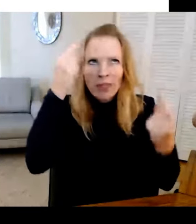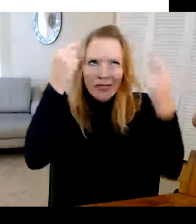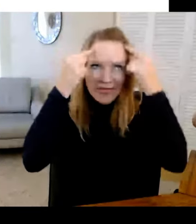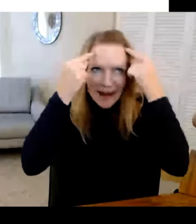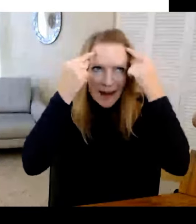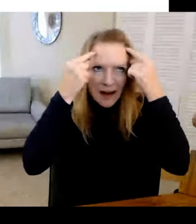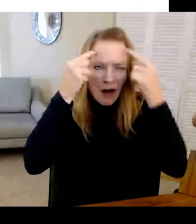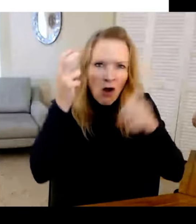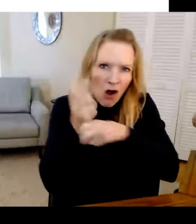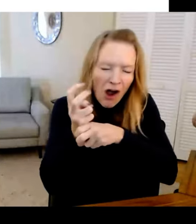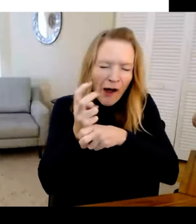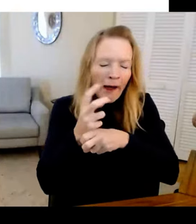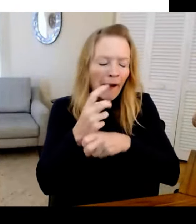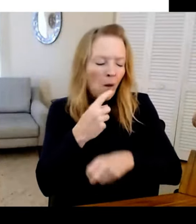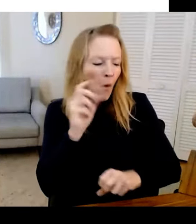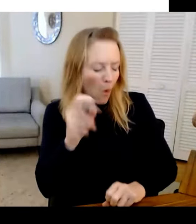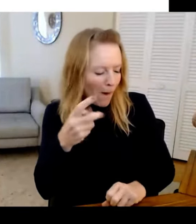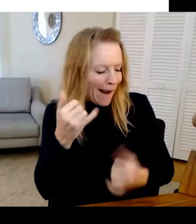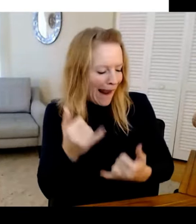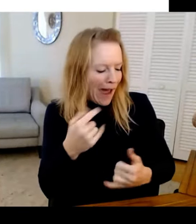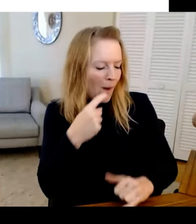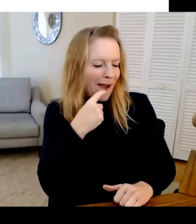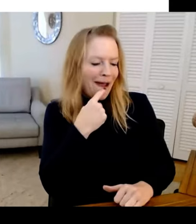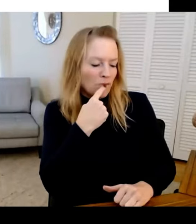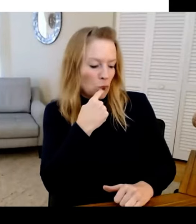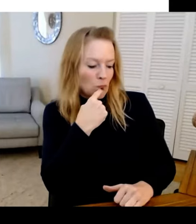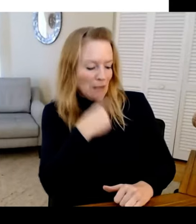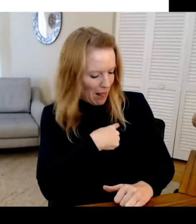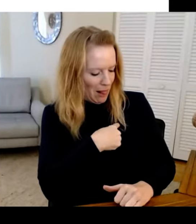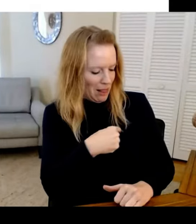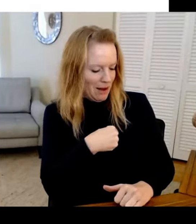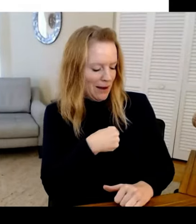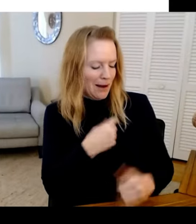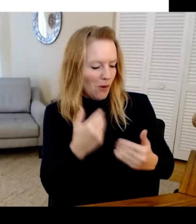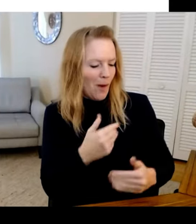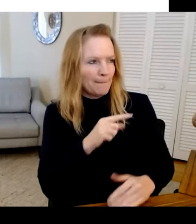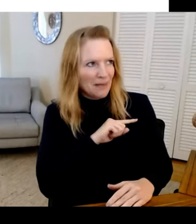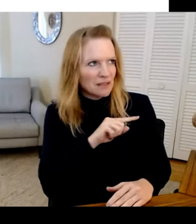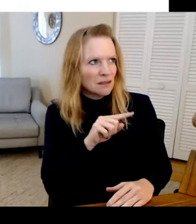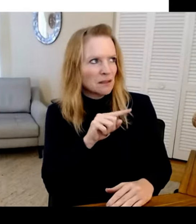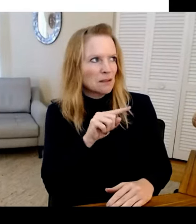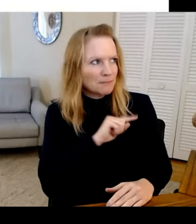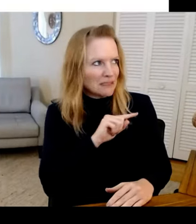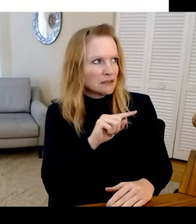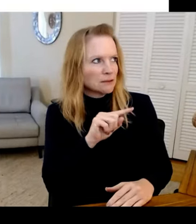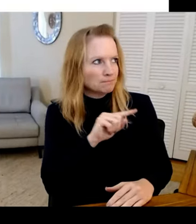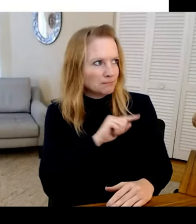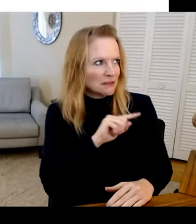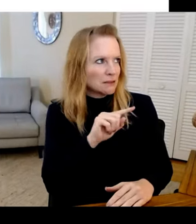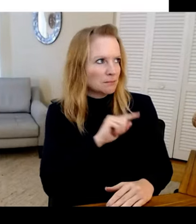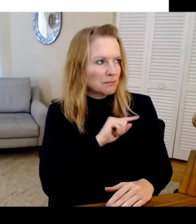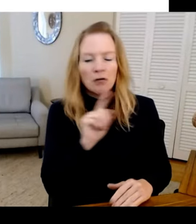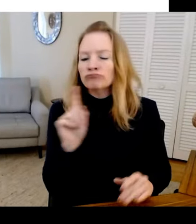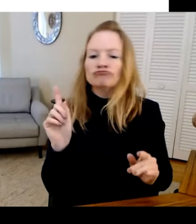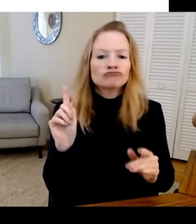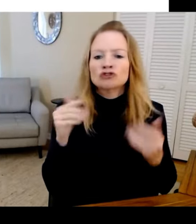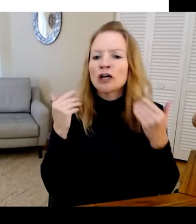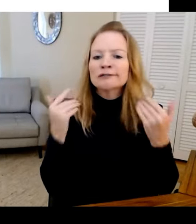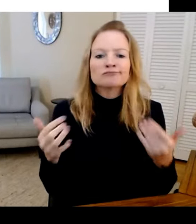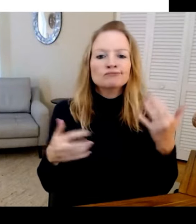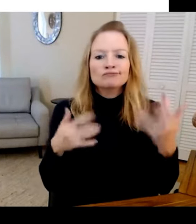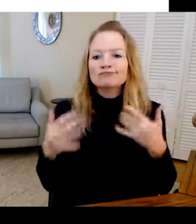realize it, which is nice because you don't have to think hard about, okay, now I have to tell my brain to tell my heart to